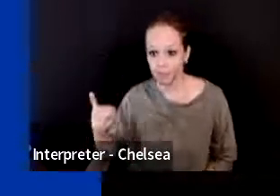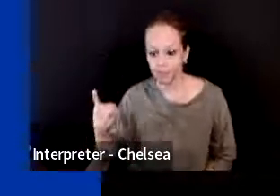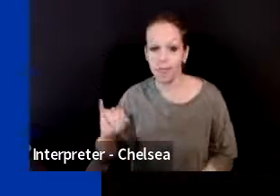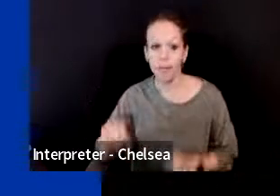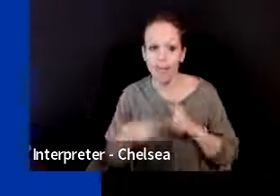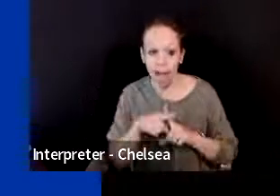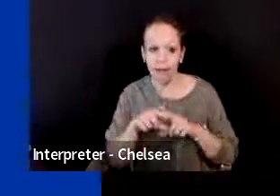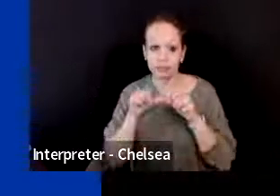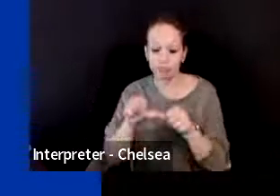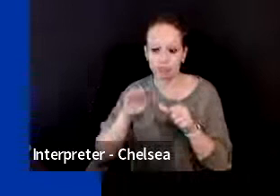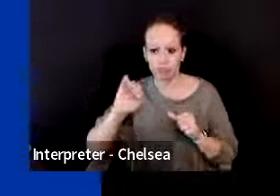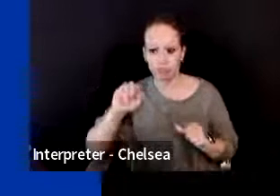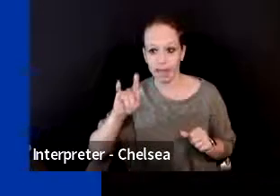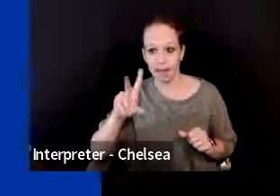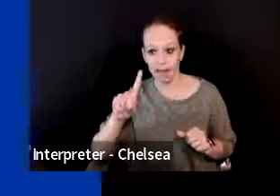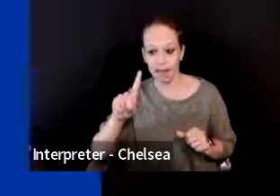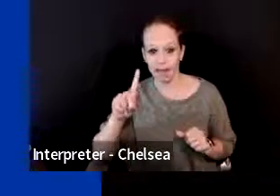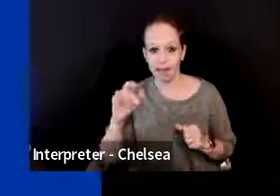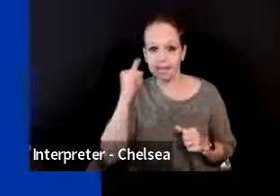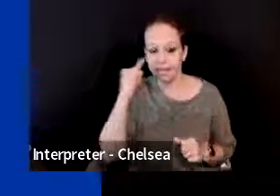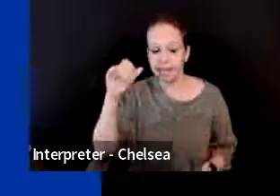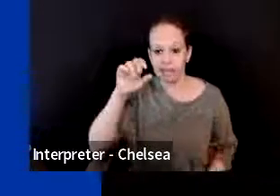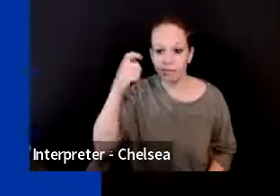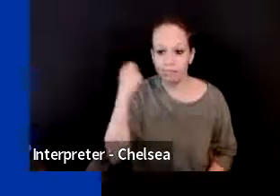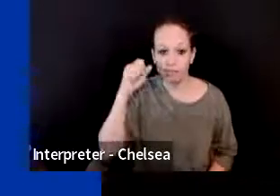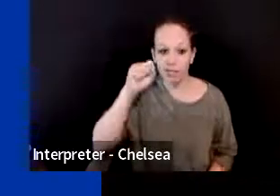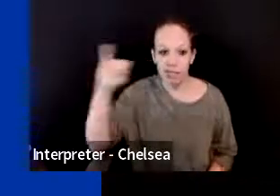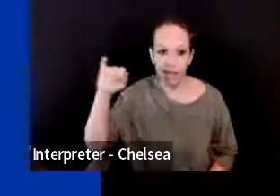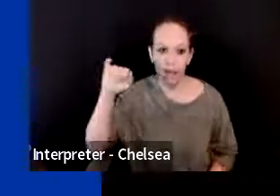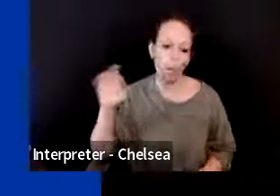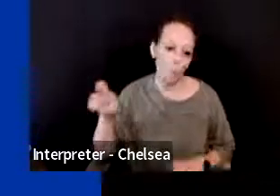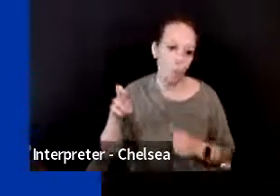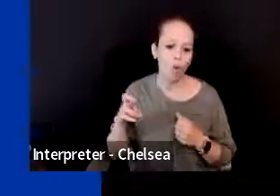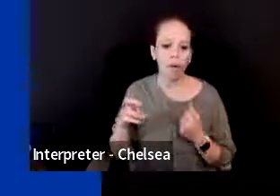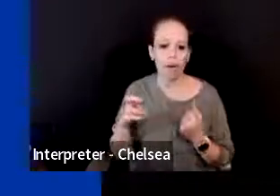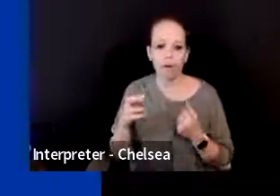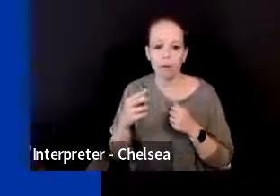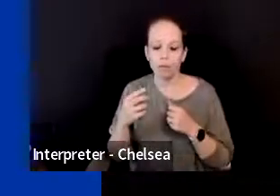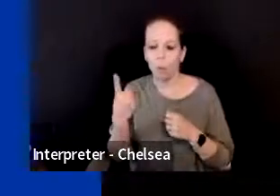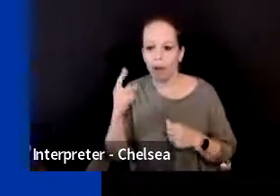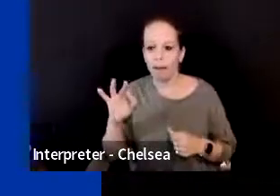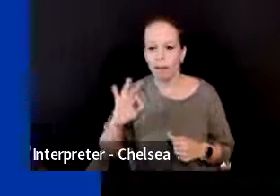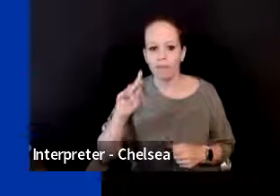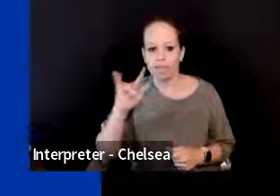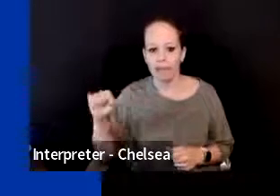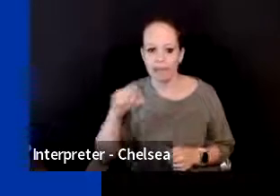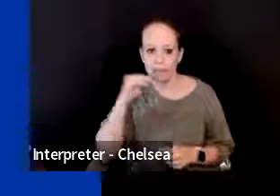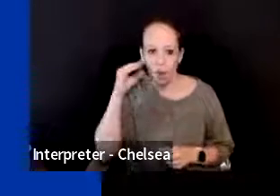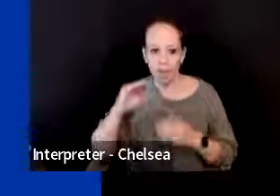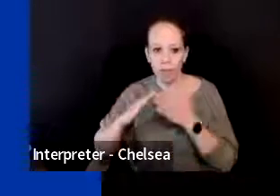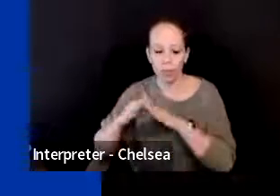for Medicaid if they're receiving SSI or one of Kentucky's home and community-based waivers. But as long as they don't have more